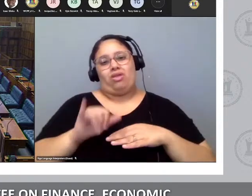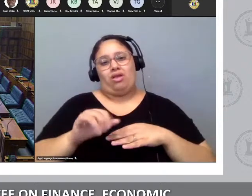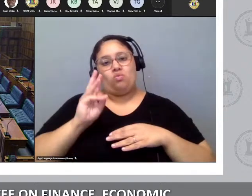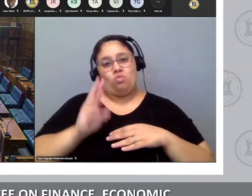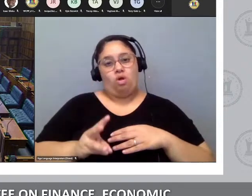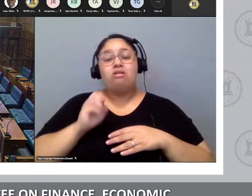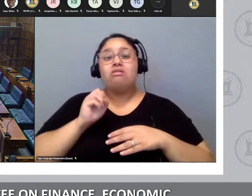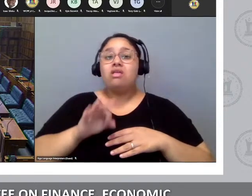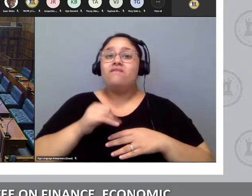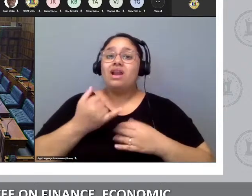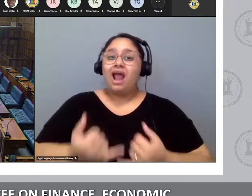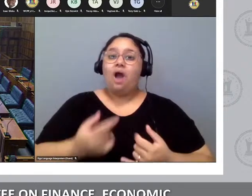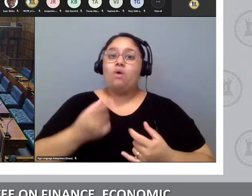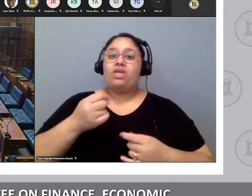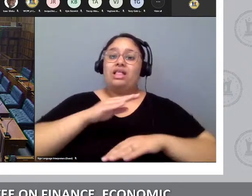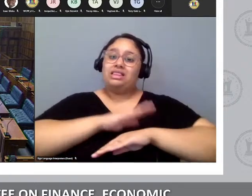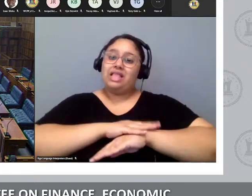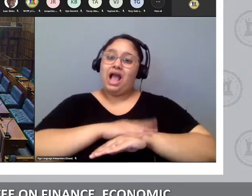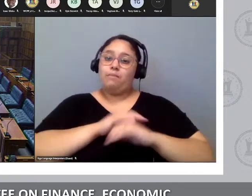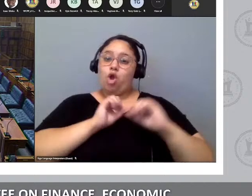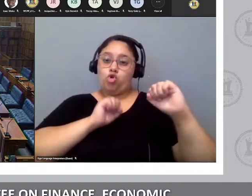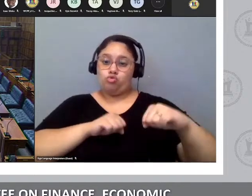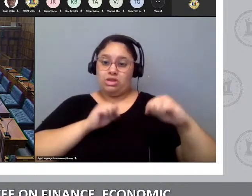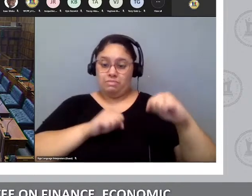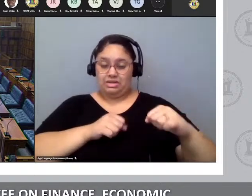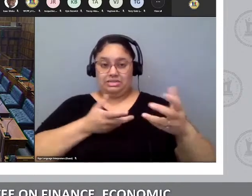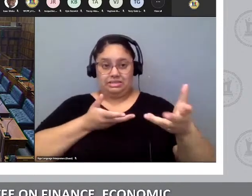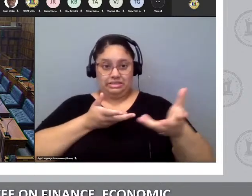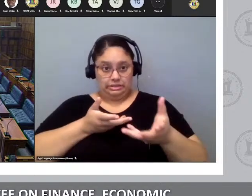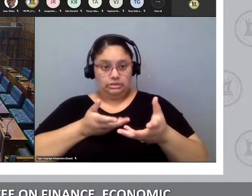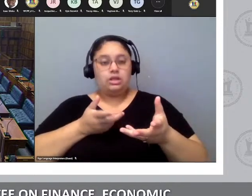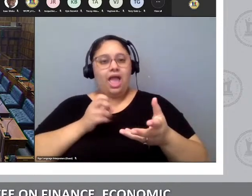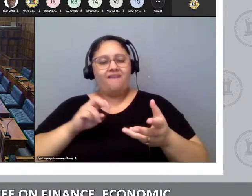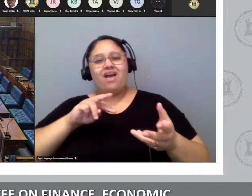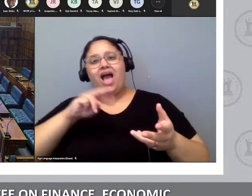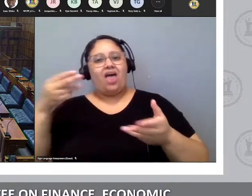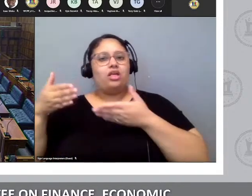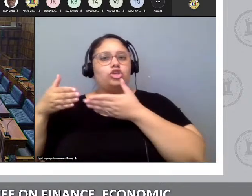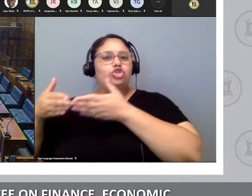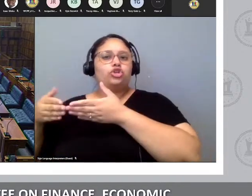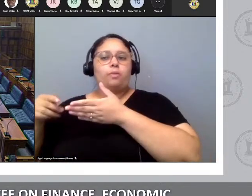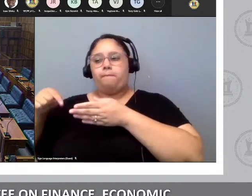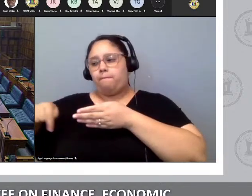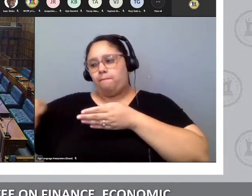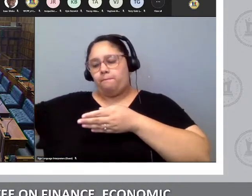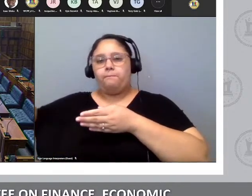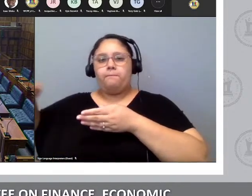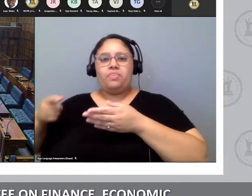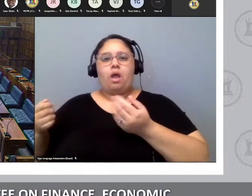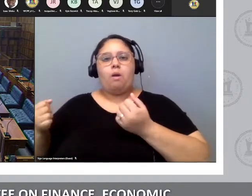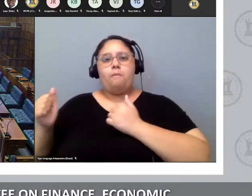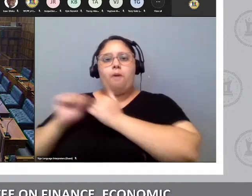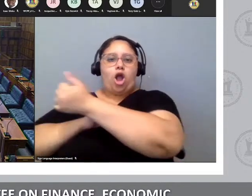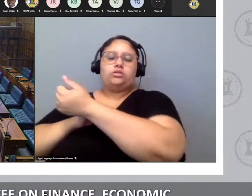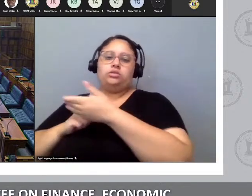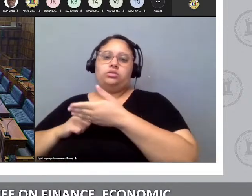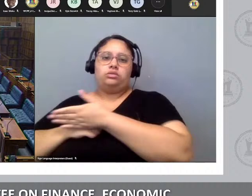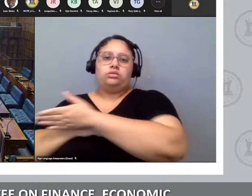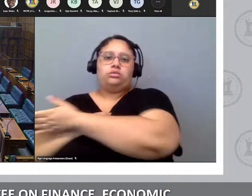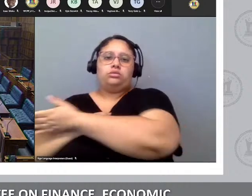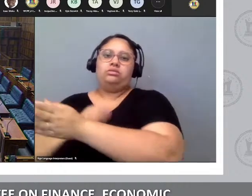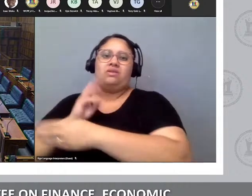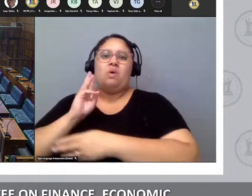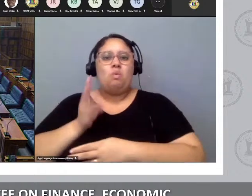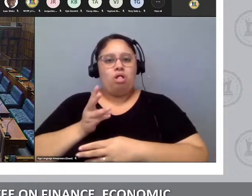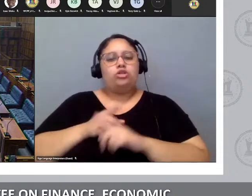if they are on a Consortium type agreement there are other vessels on the coast that they will generally bypass that to so it's not